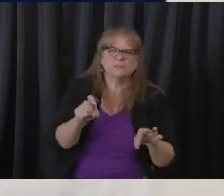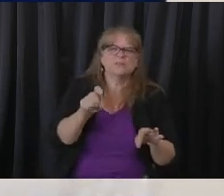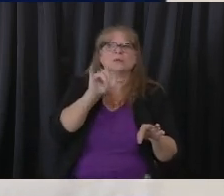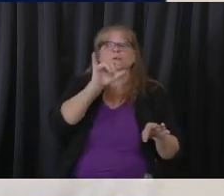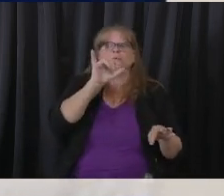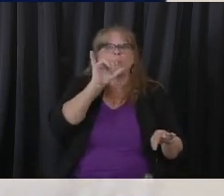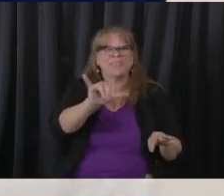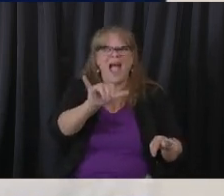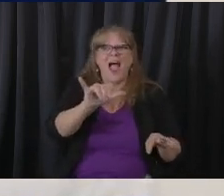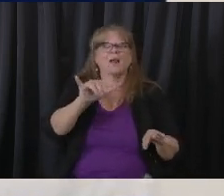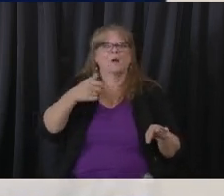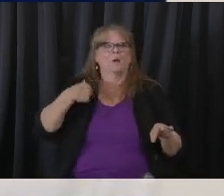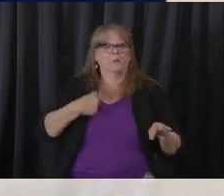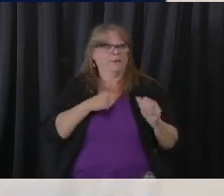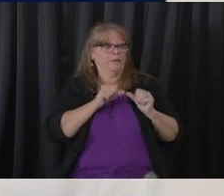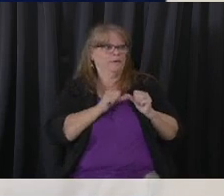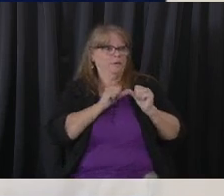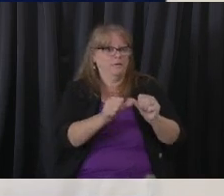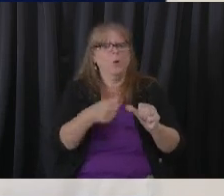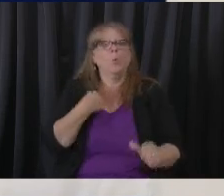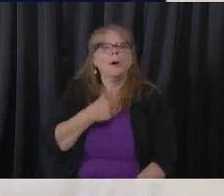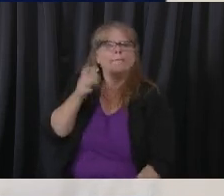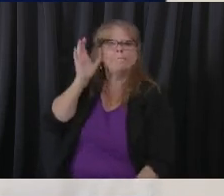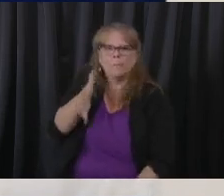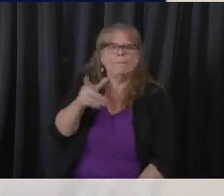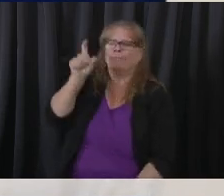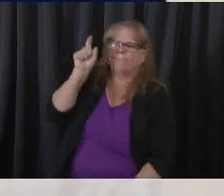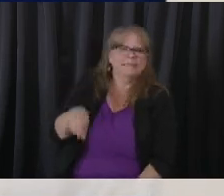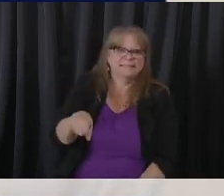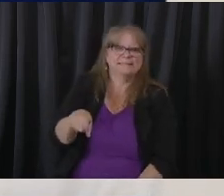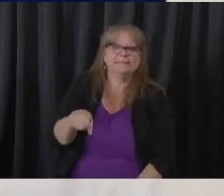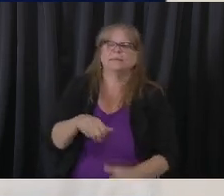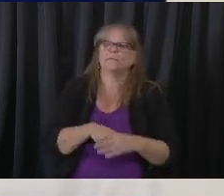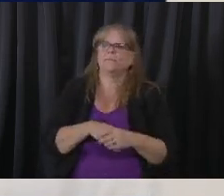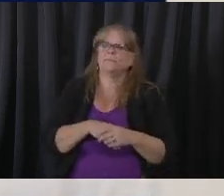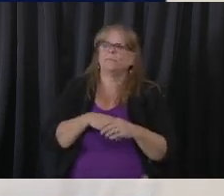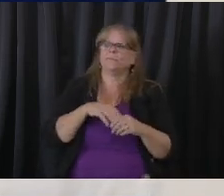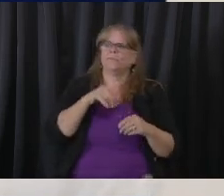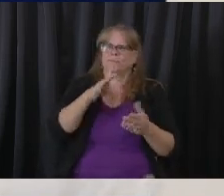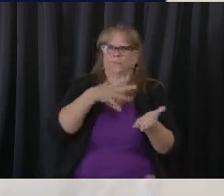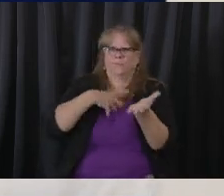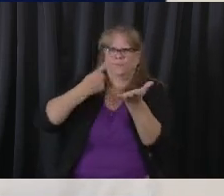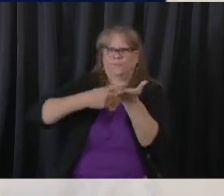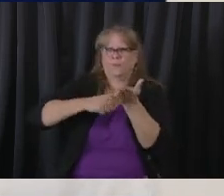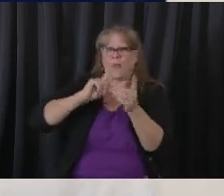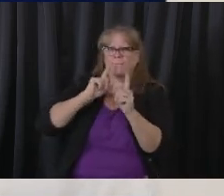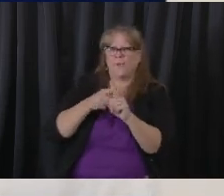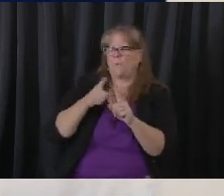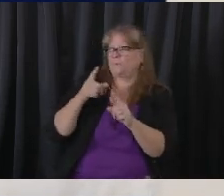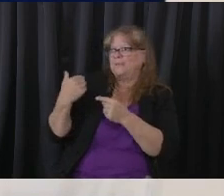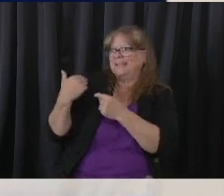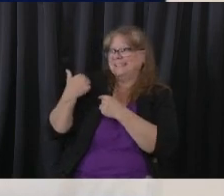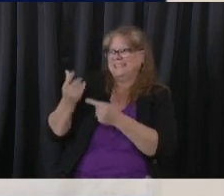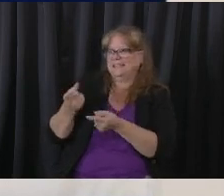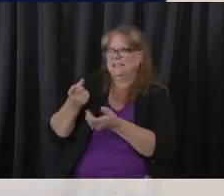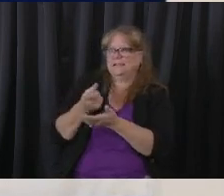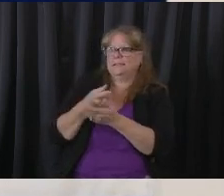latest information, the latest trends, I'd like to turn it over to Dr. Rachel Herlihy, our state epidemiologist. Dr.